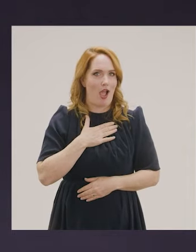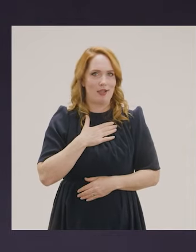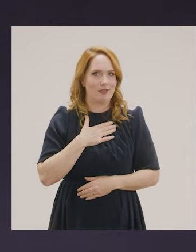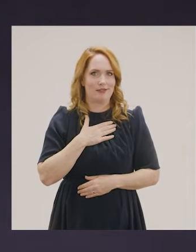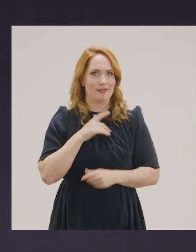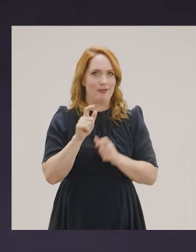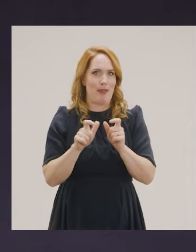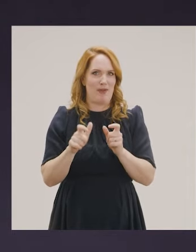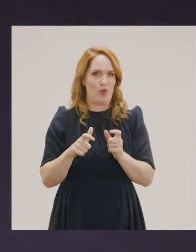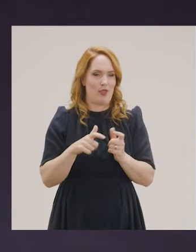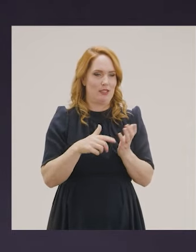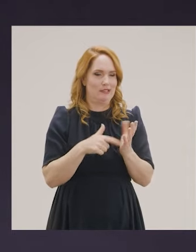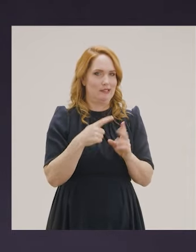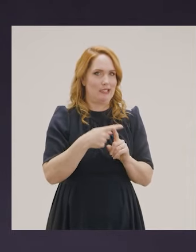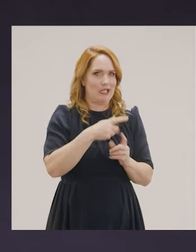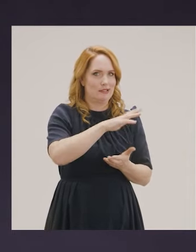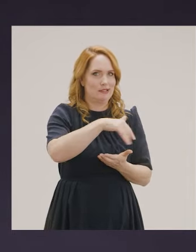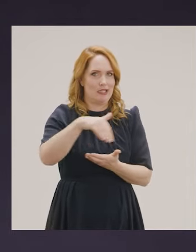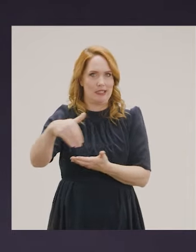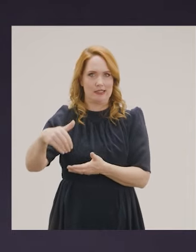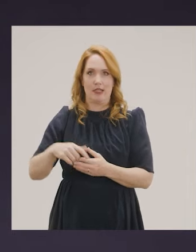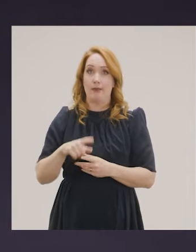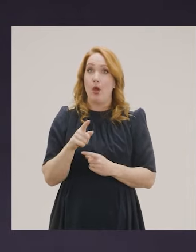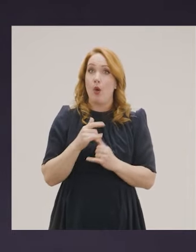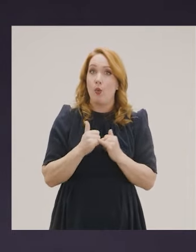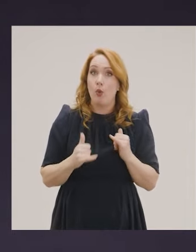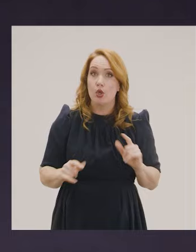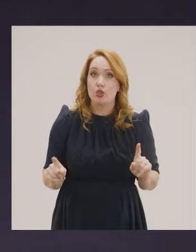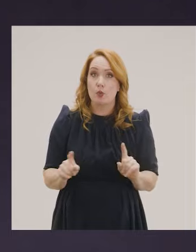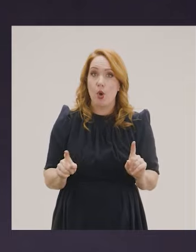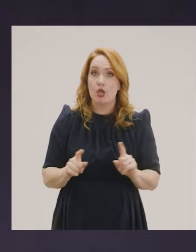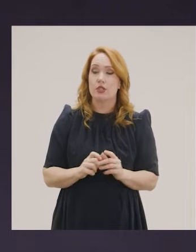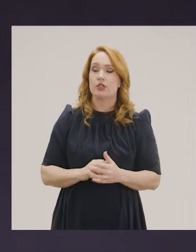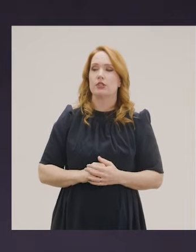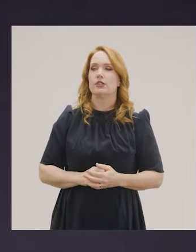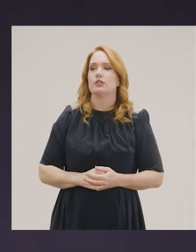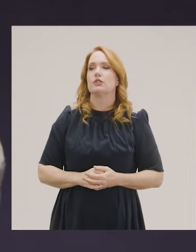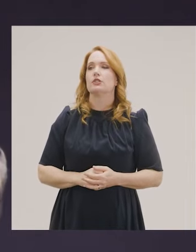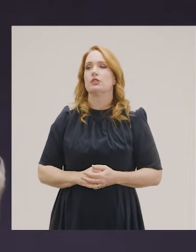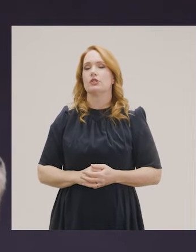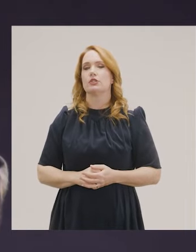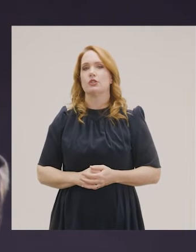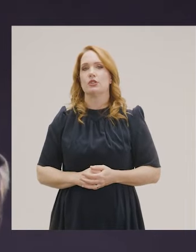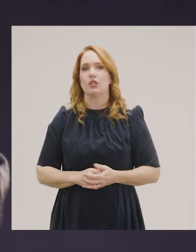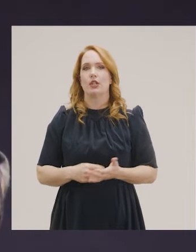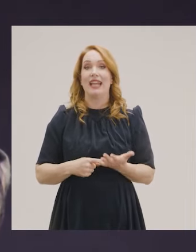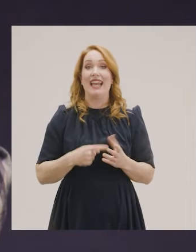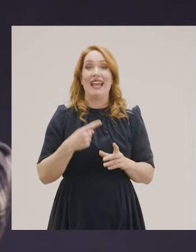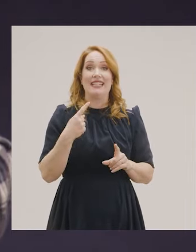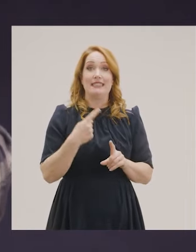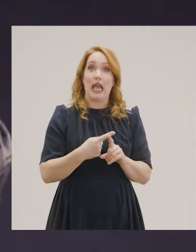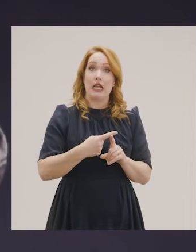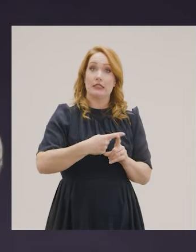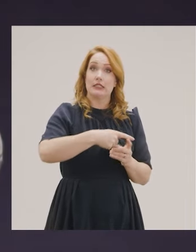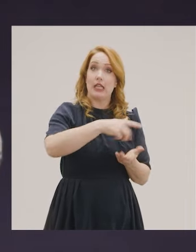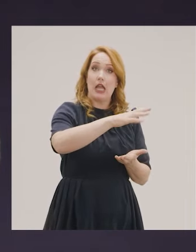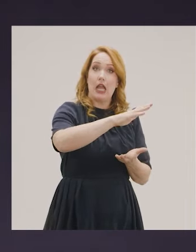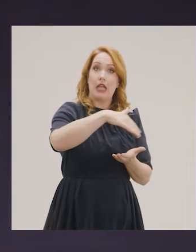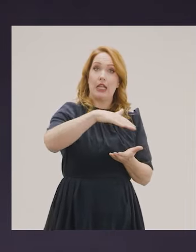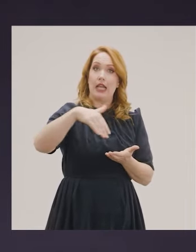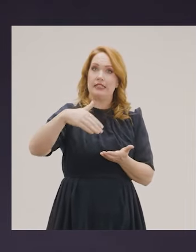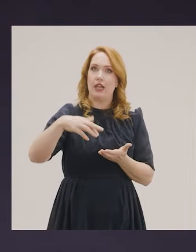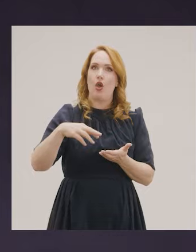lines. So they didn't like tax collectors. But what was worse was the fact that the